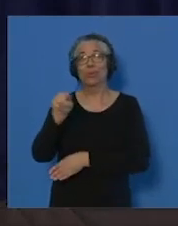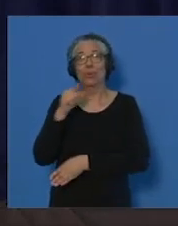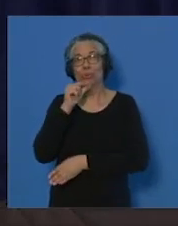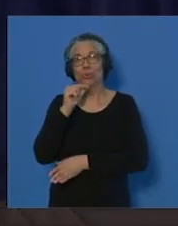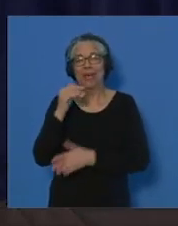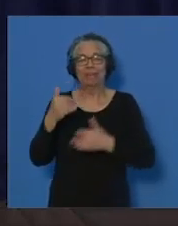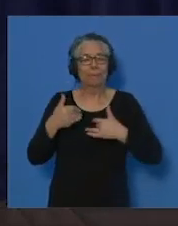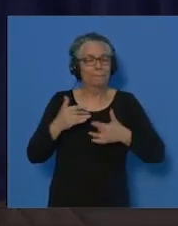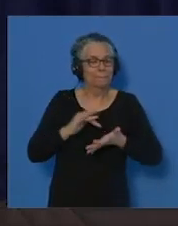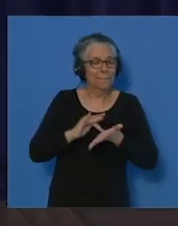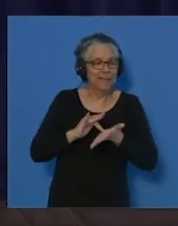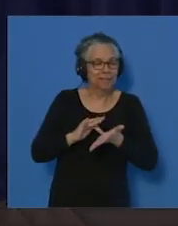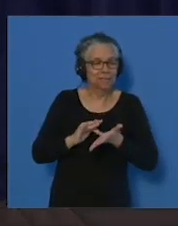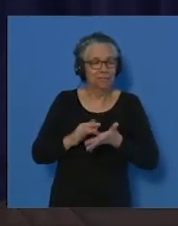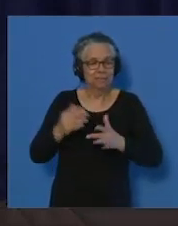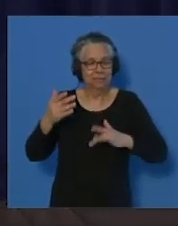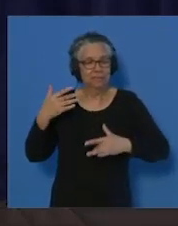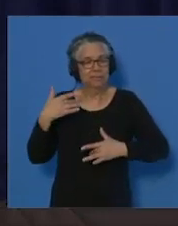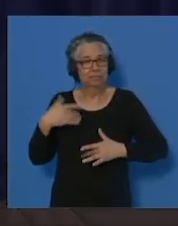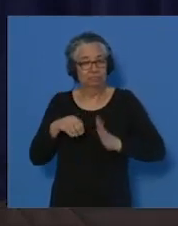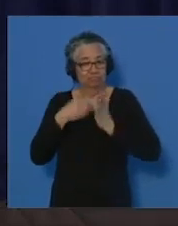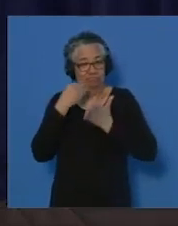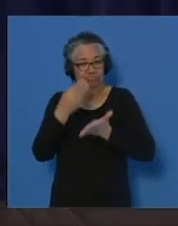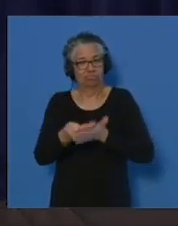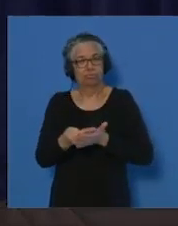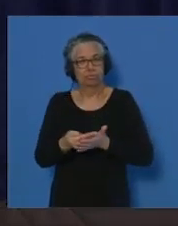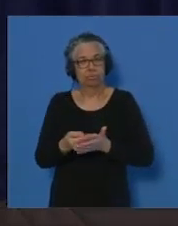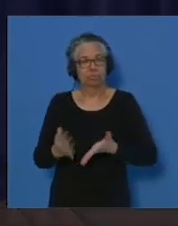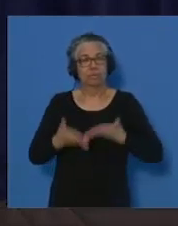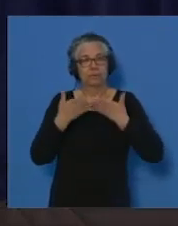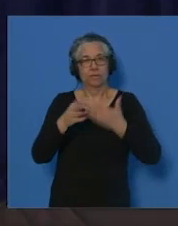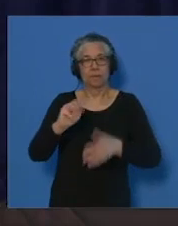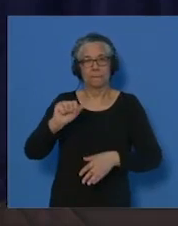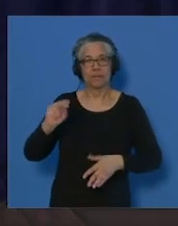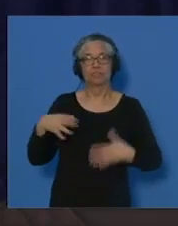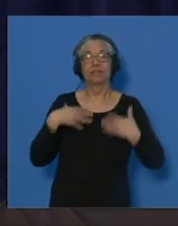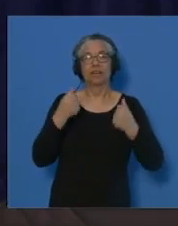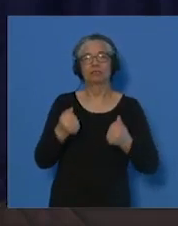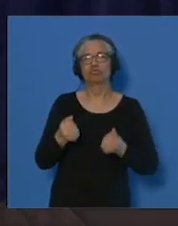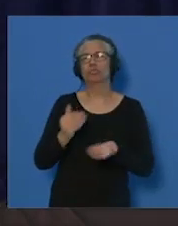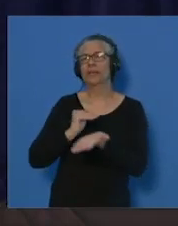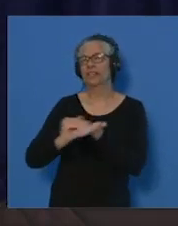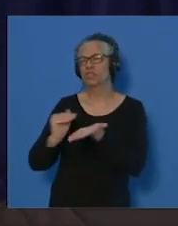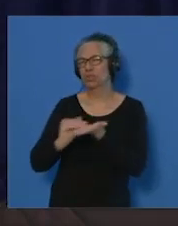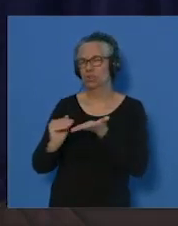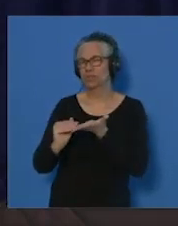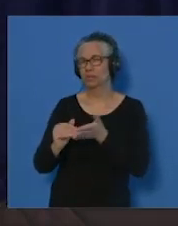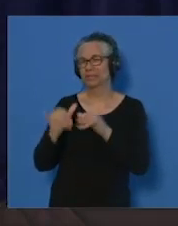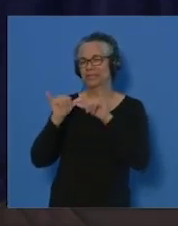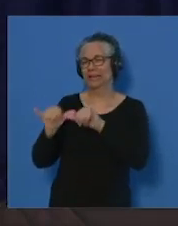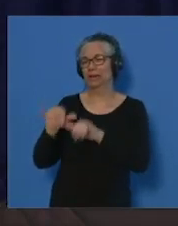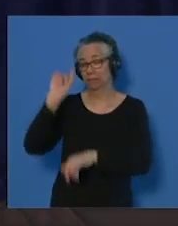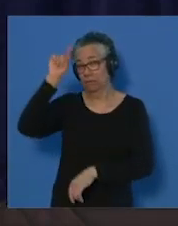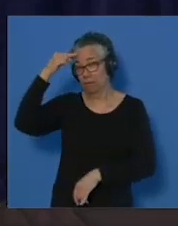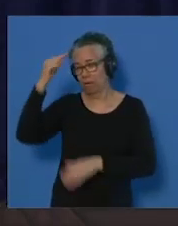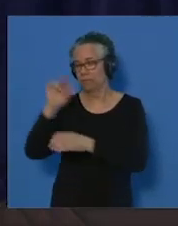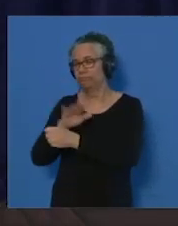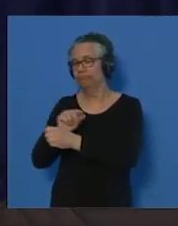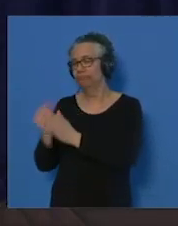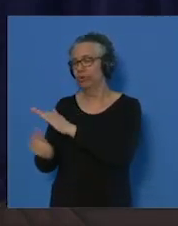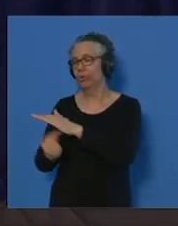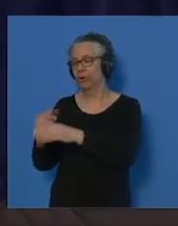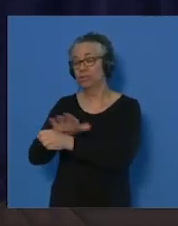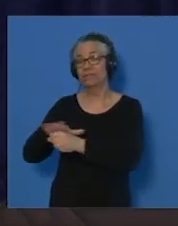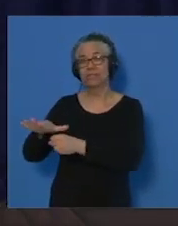present medical evidence to the Minister of Health in order to be exempted from staying in a government quarantine facility.